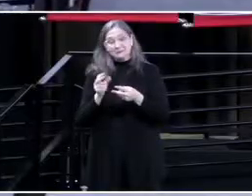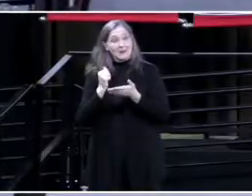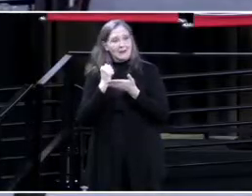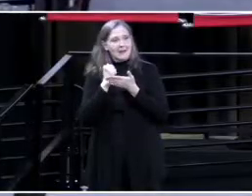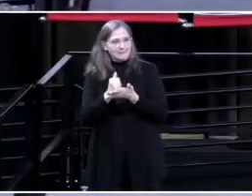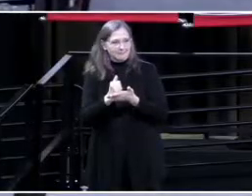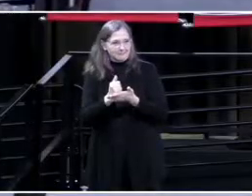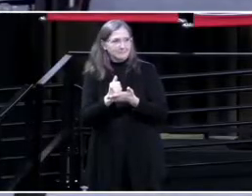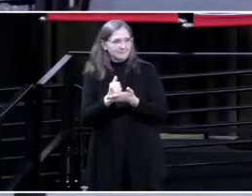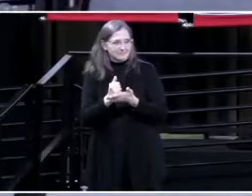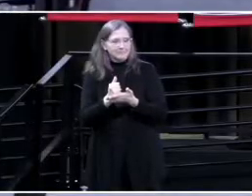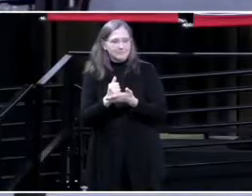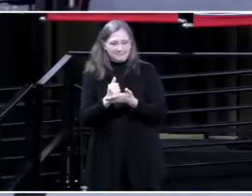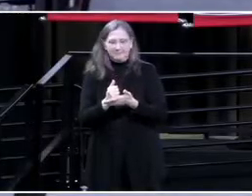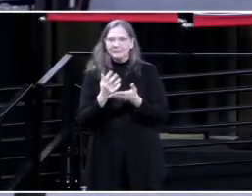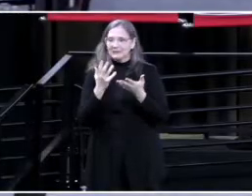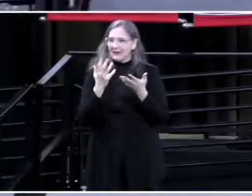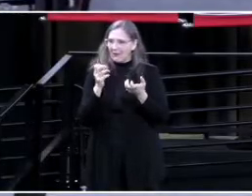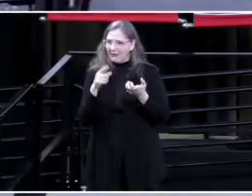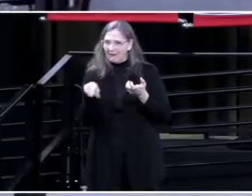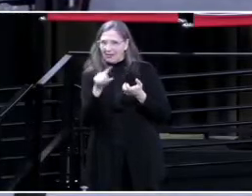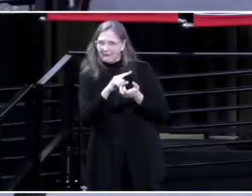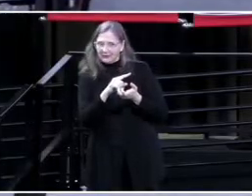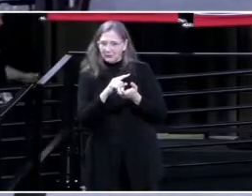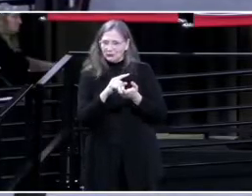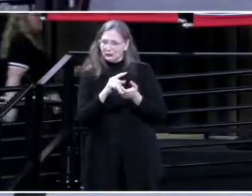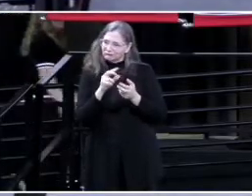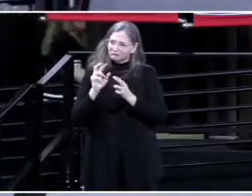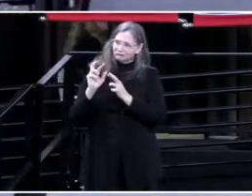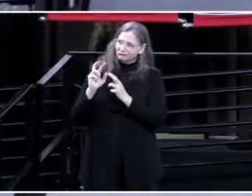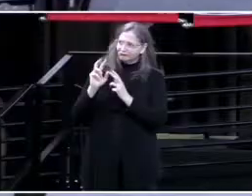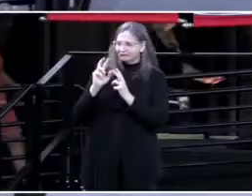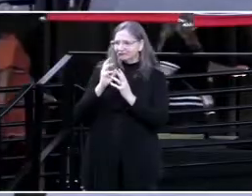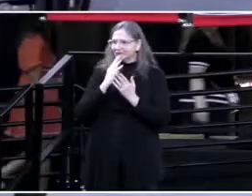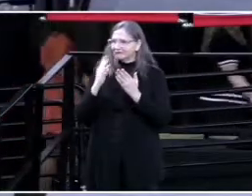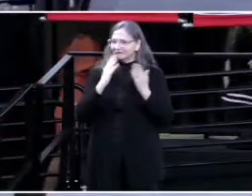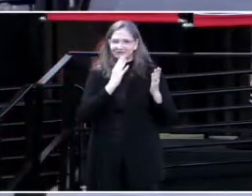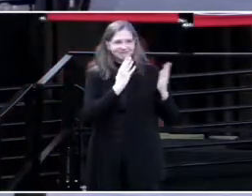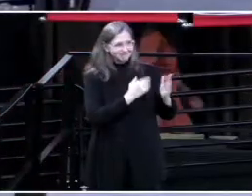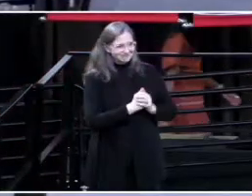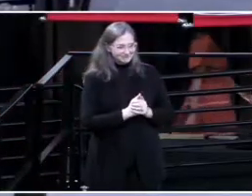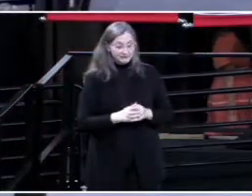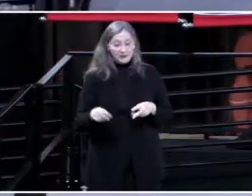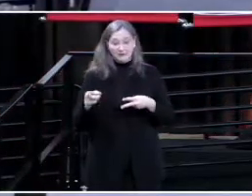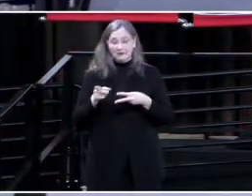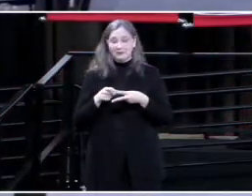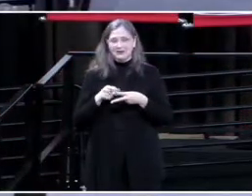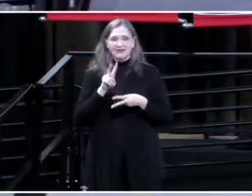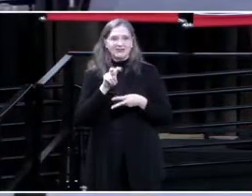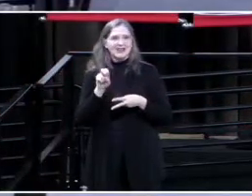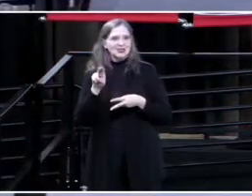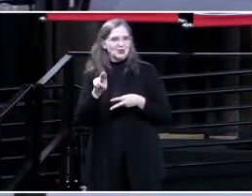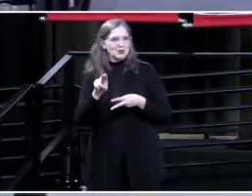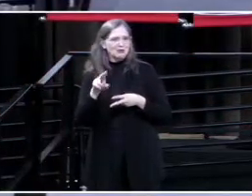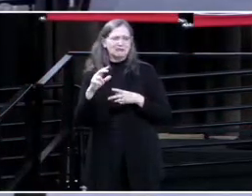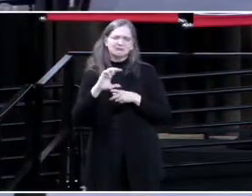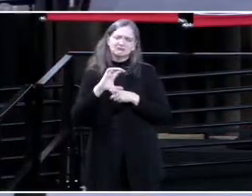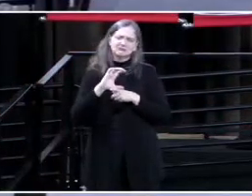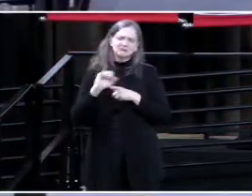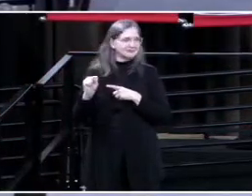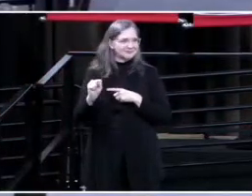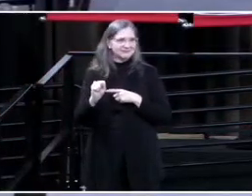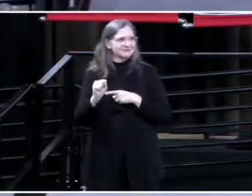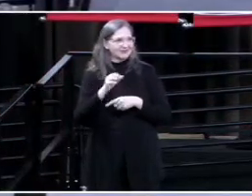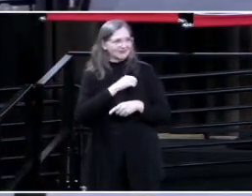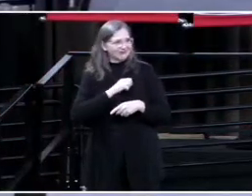this point, and I want to make sure that you have a chance to say thank you. First, VSU's excellent faculty and